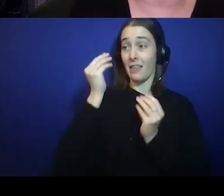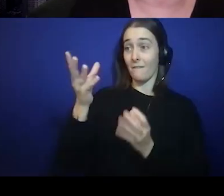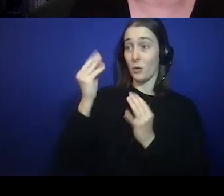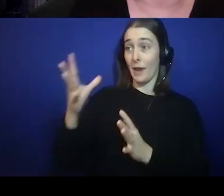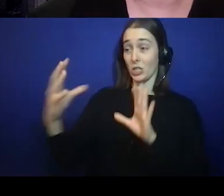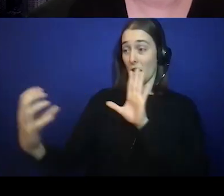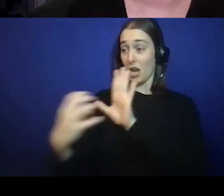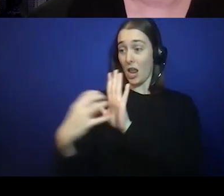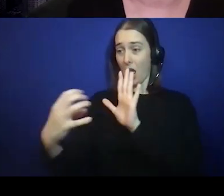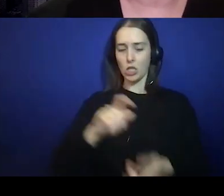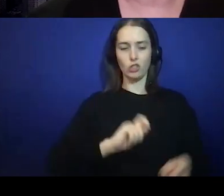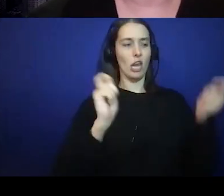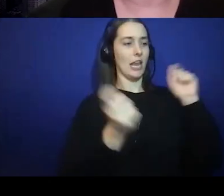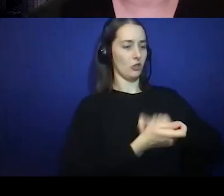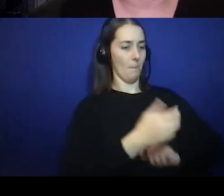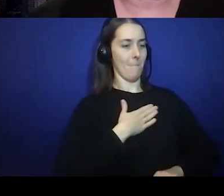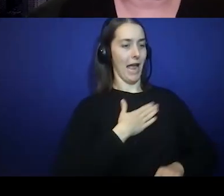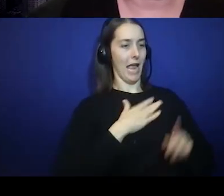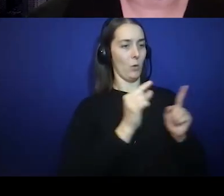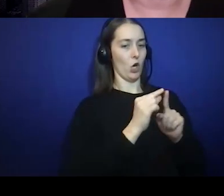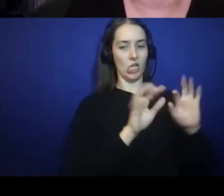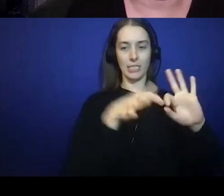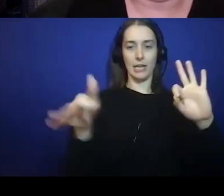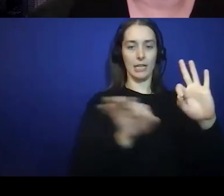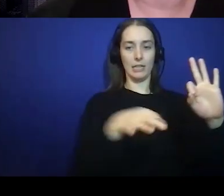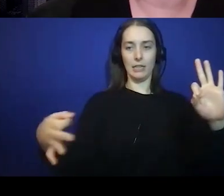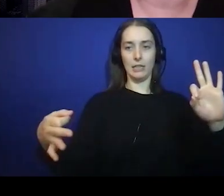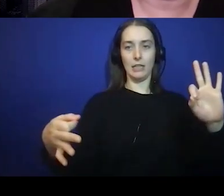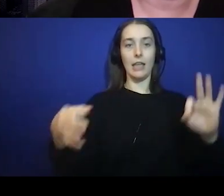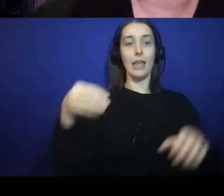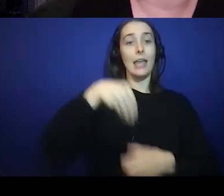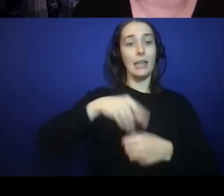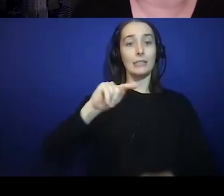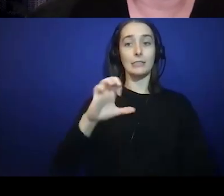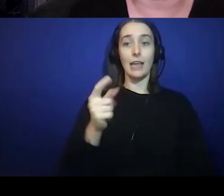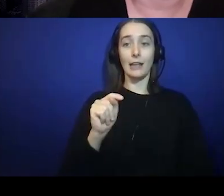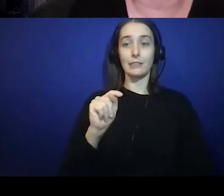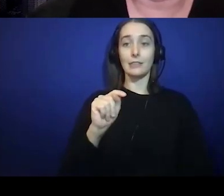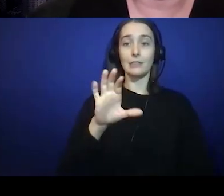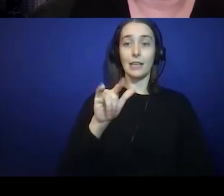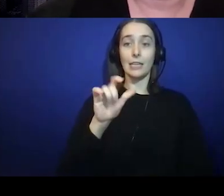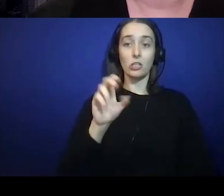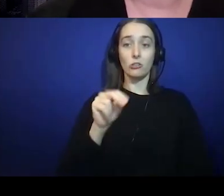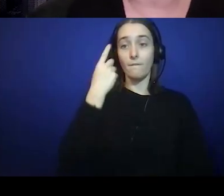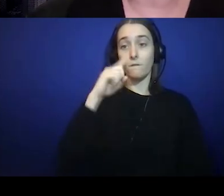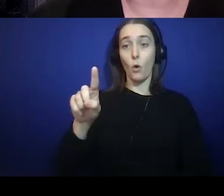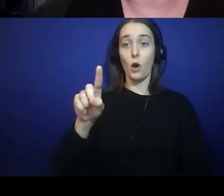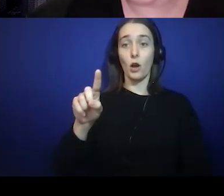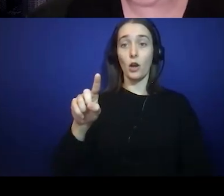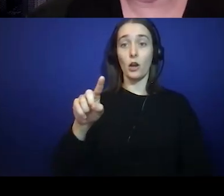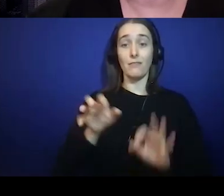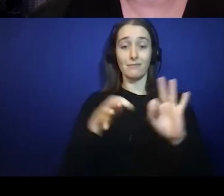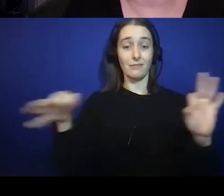your own words. The in-text citation for paraphrased information according to APA